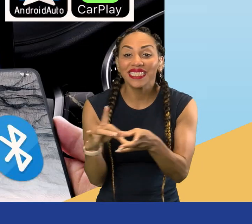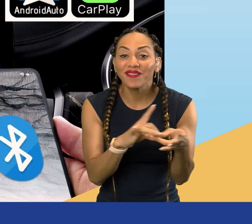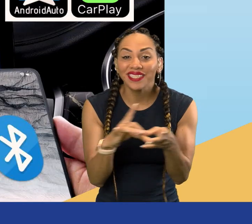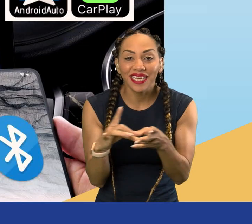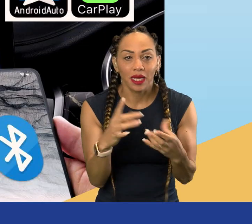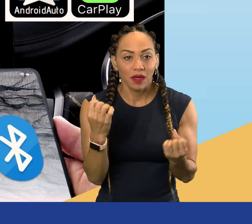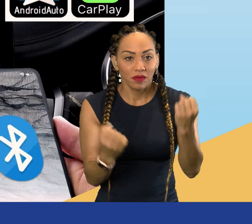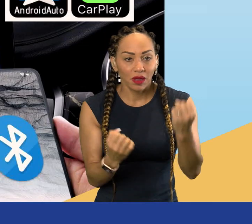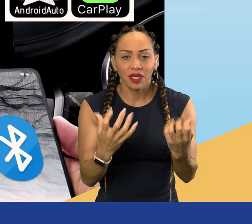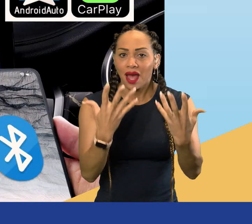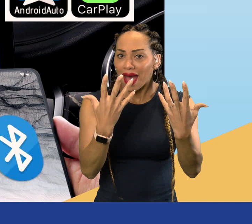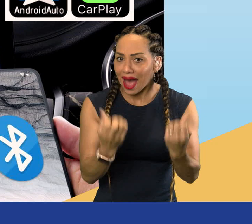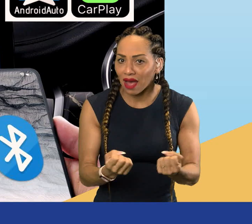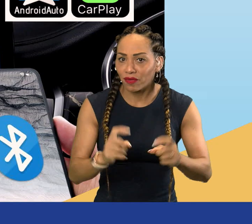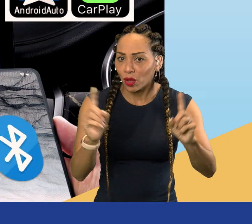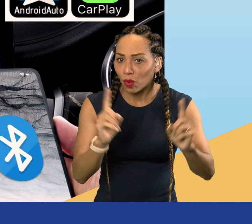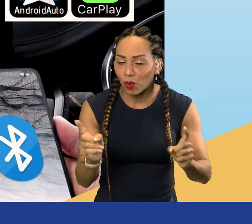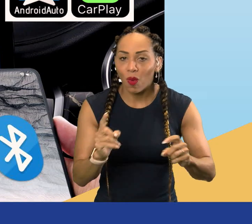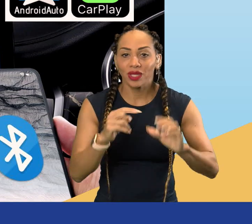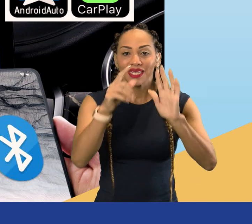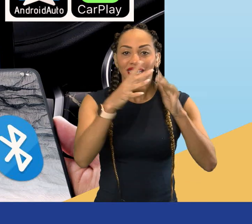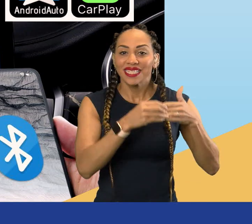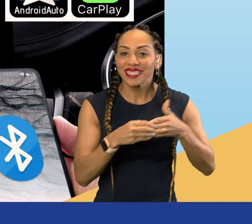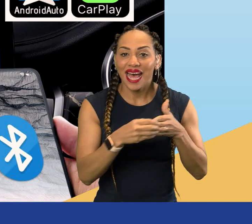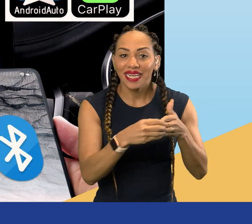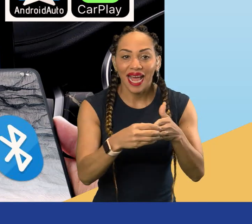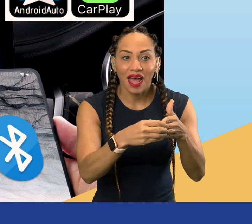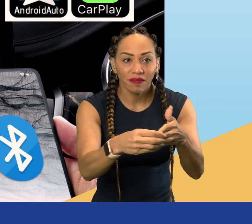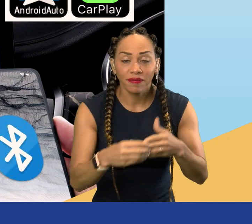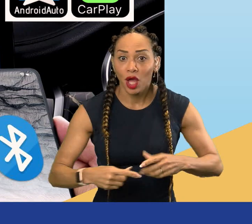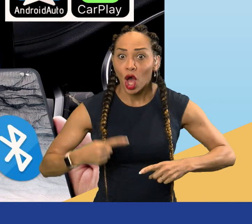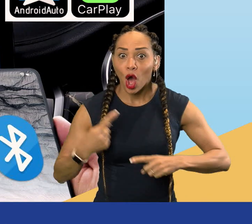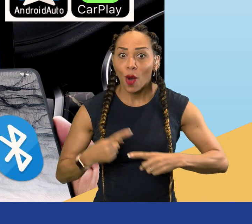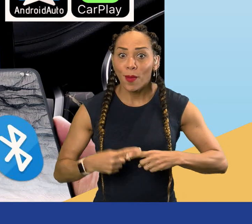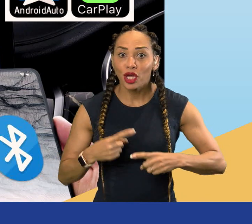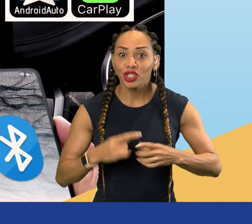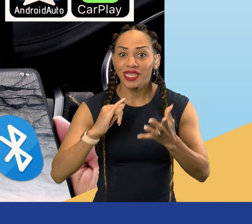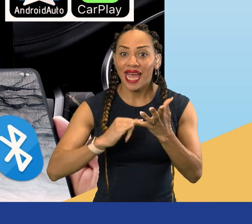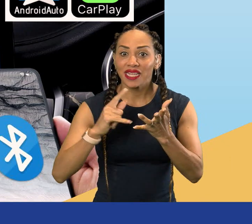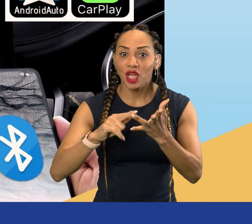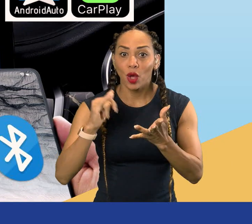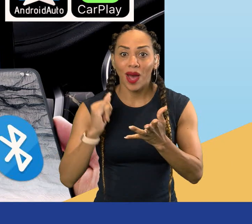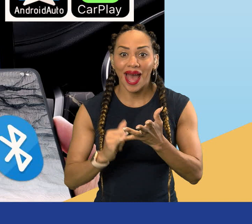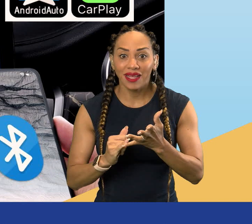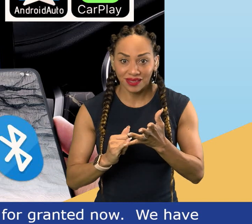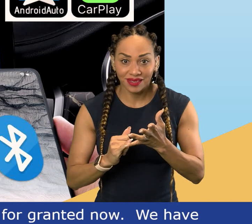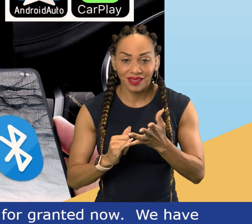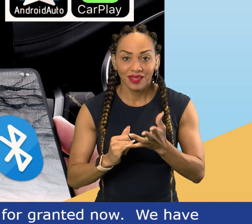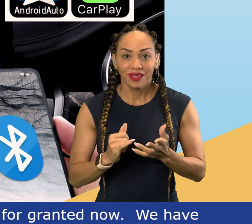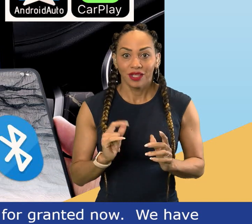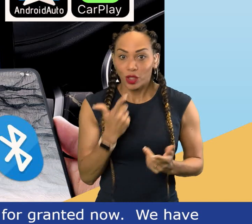we have sat-nav in our cars, we have emergency SOS call systems, so if you're involved in an accident, all you don't have to do is press a button rather than call for help. We've